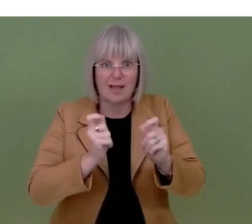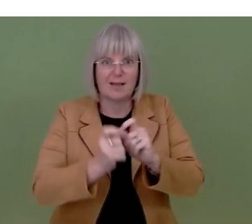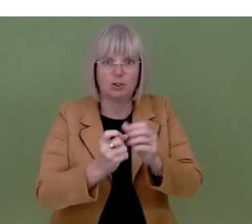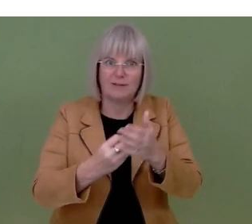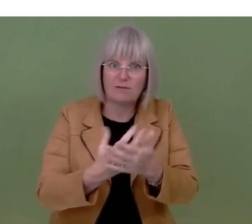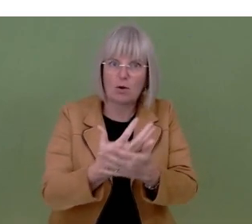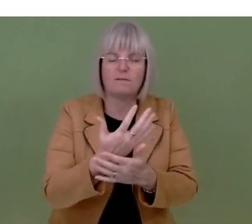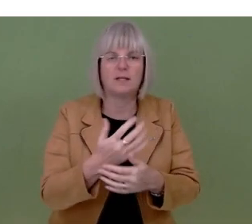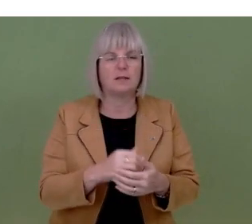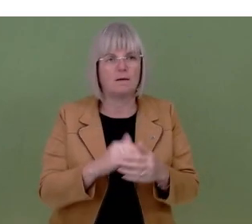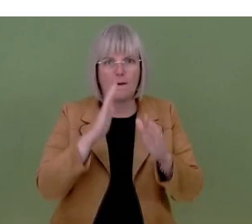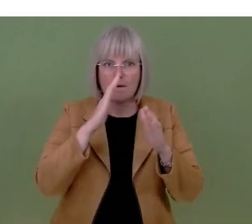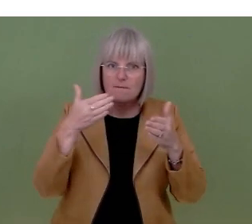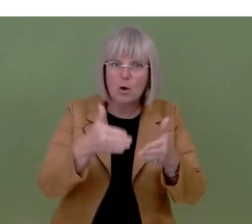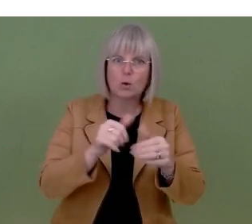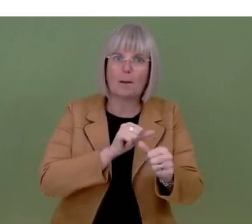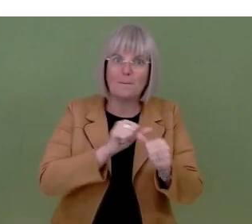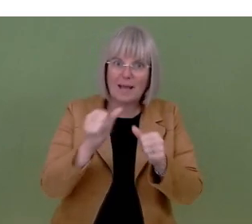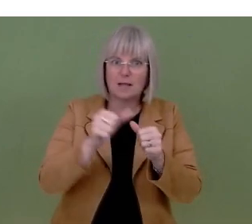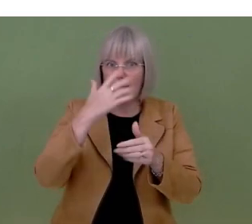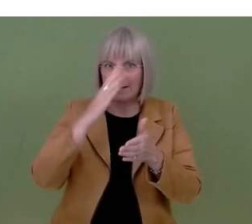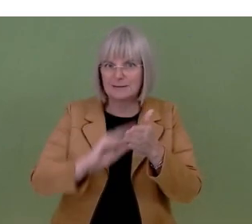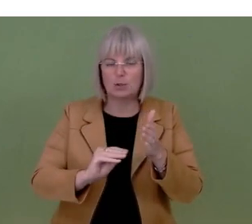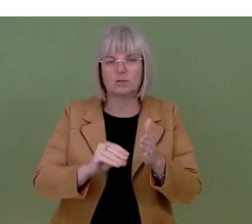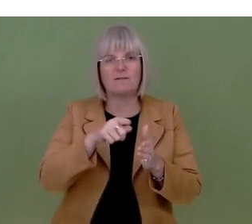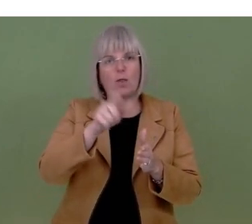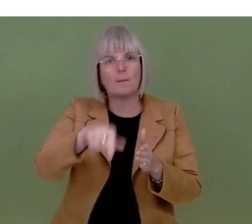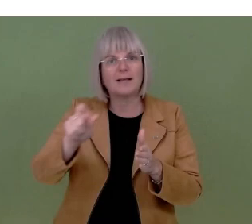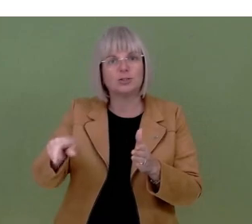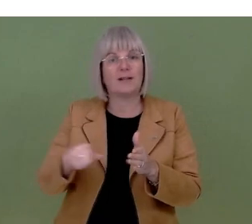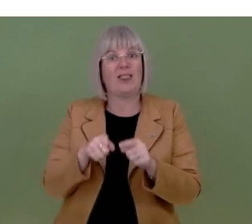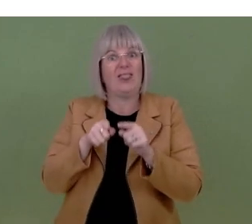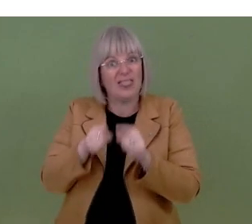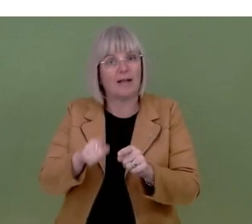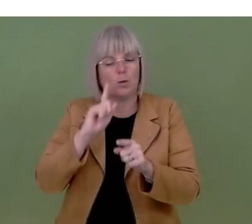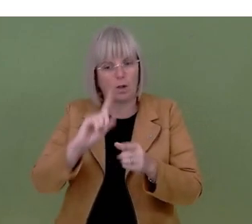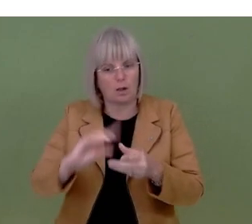better experience for the patients, and that in itself will generate better outcomes.